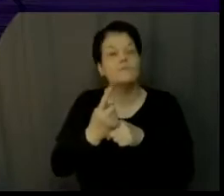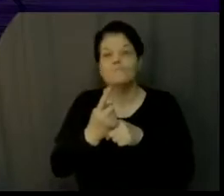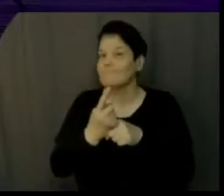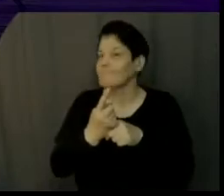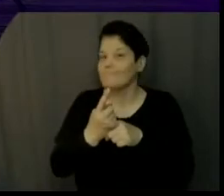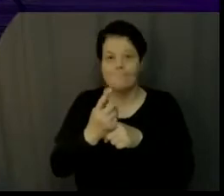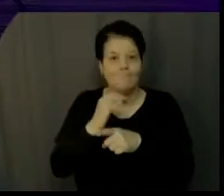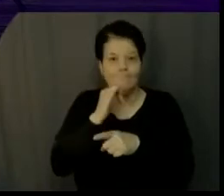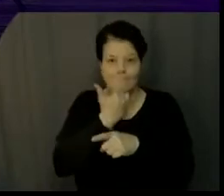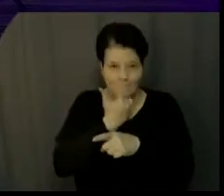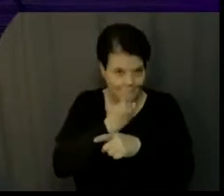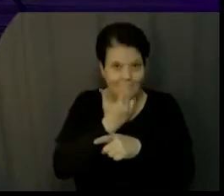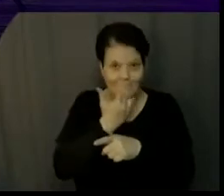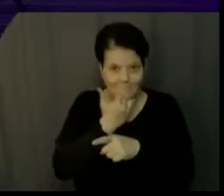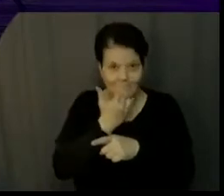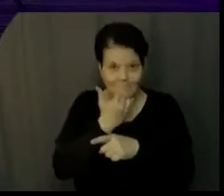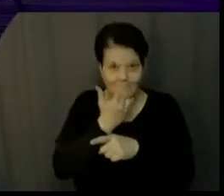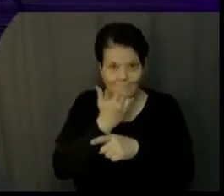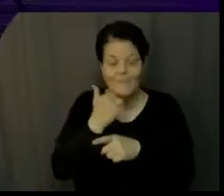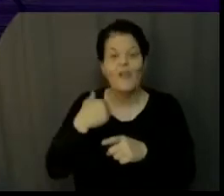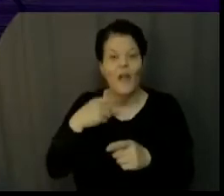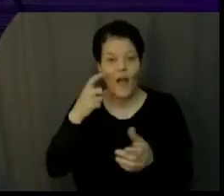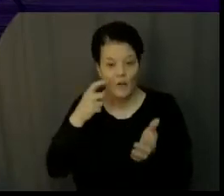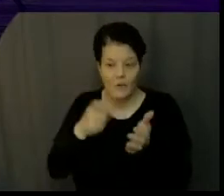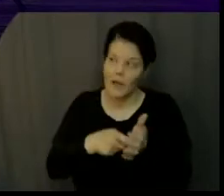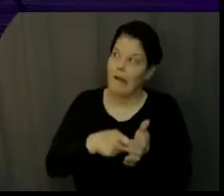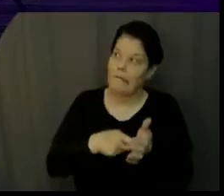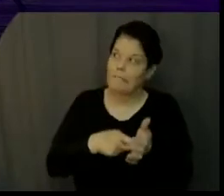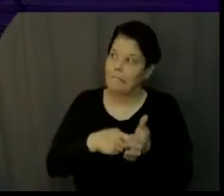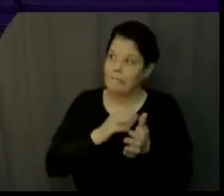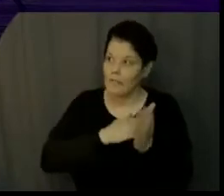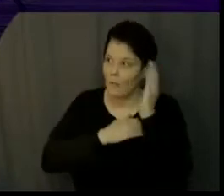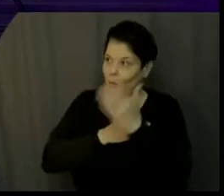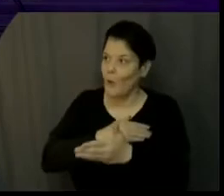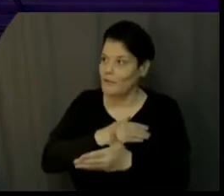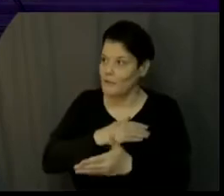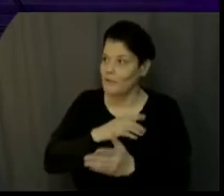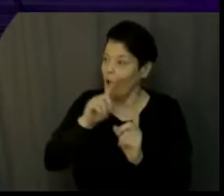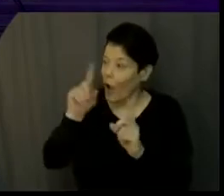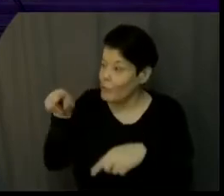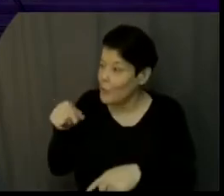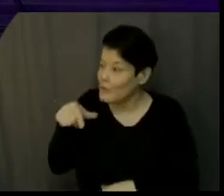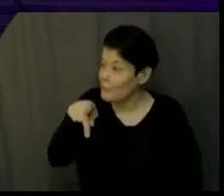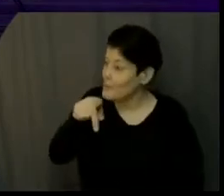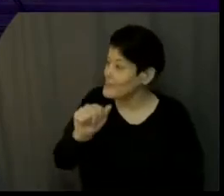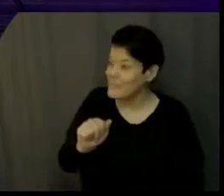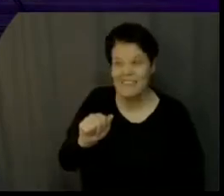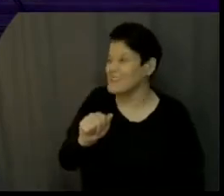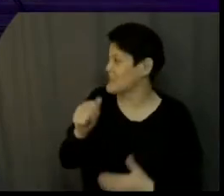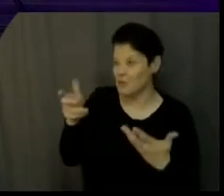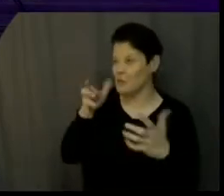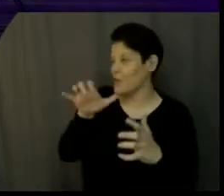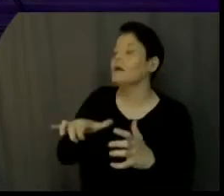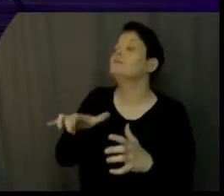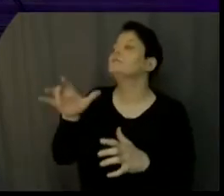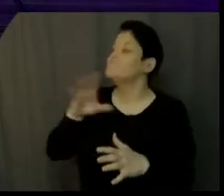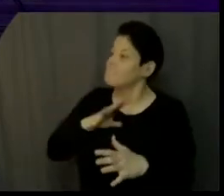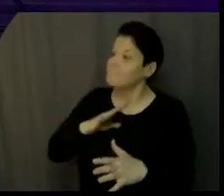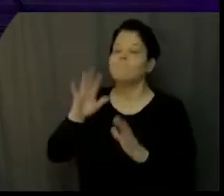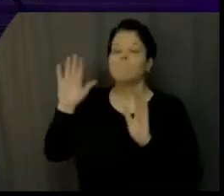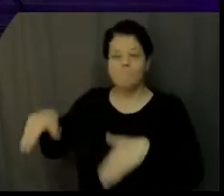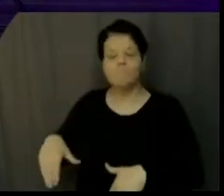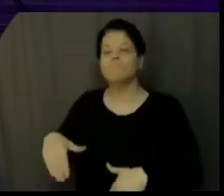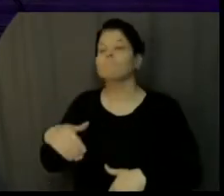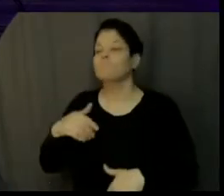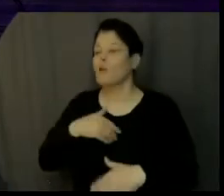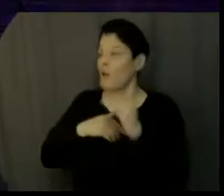About a mile in, I've realized I'm heading to Pittsburgh. I don't want to go to Pittsburgh. I want to get up back on 70. I said, no problem. My buddy's asleep. I'm not